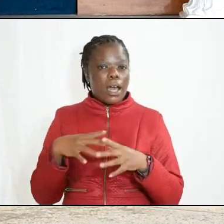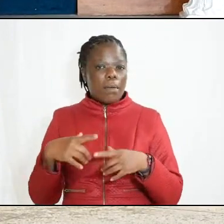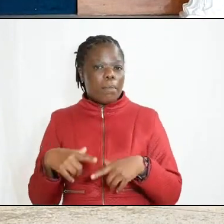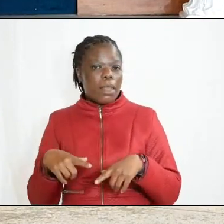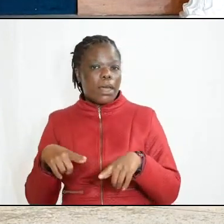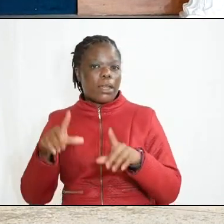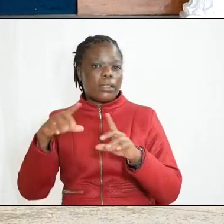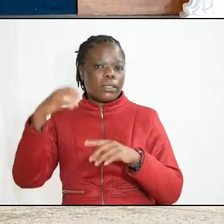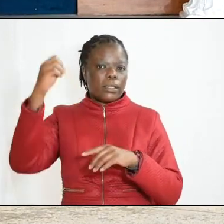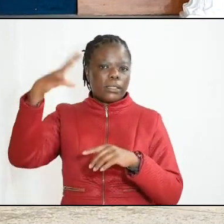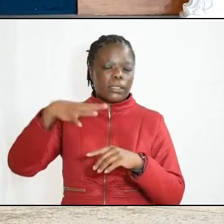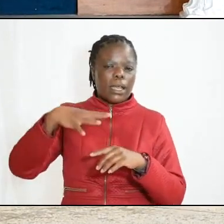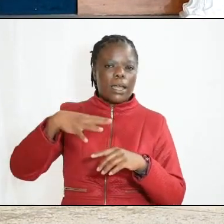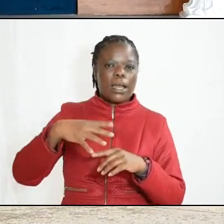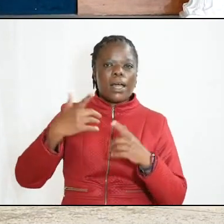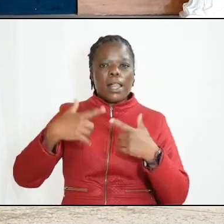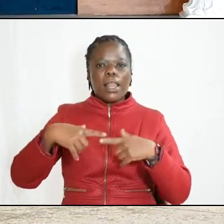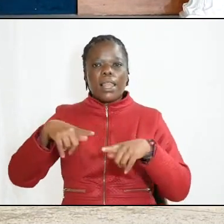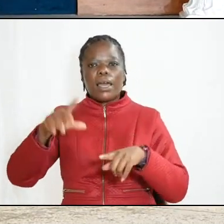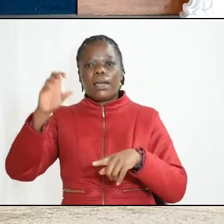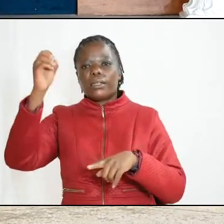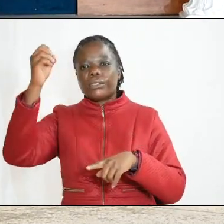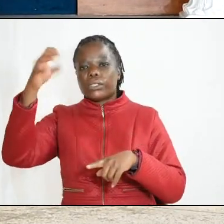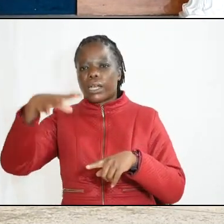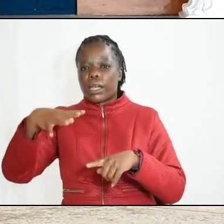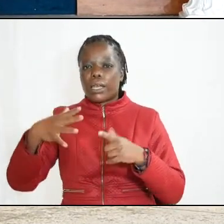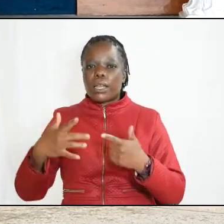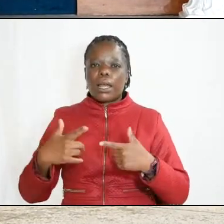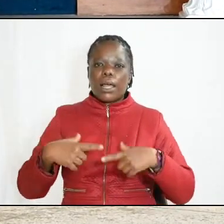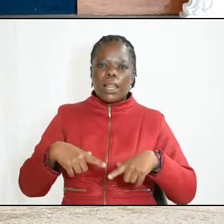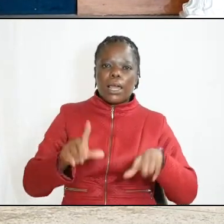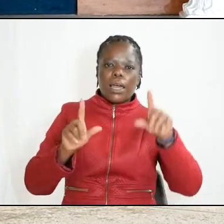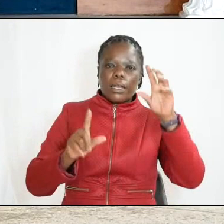him shine. Let him shine, let him